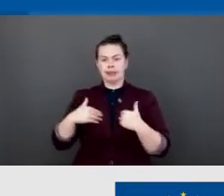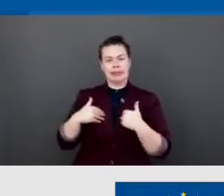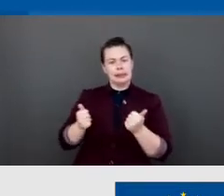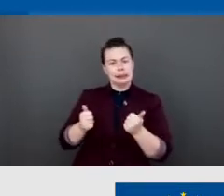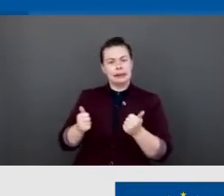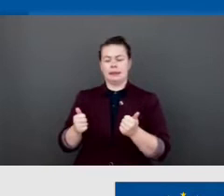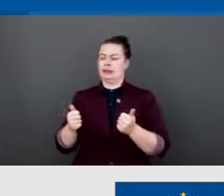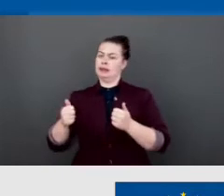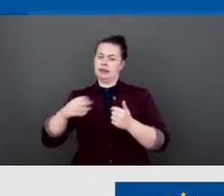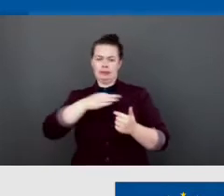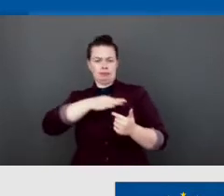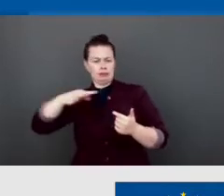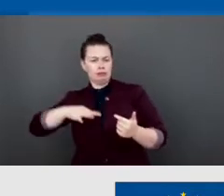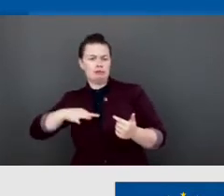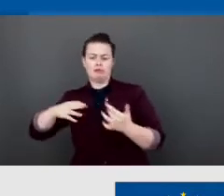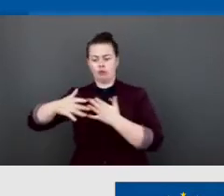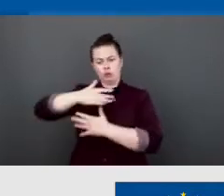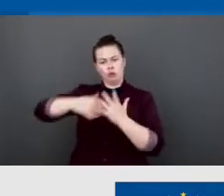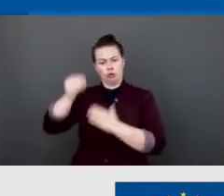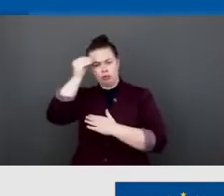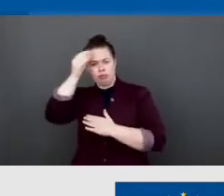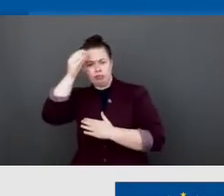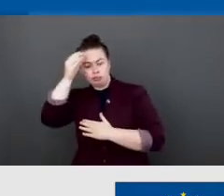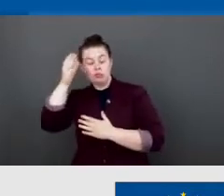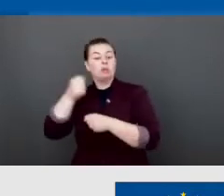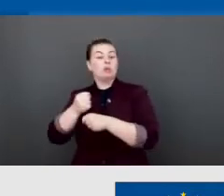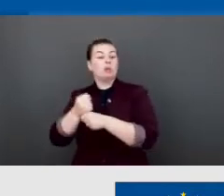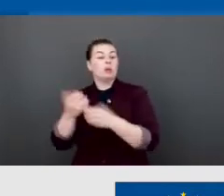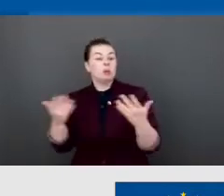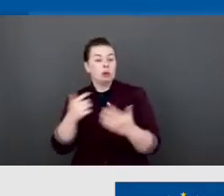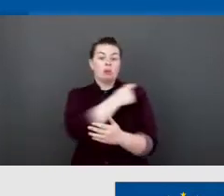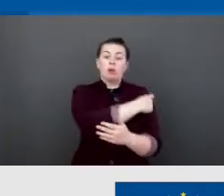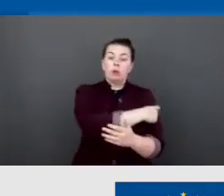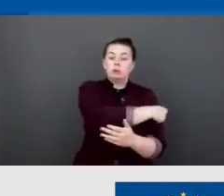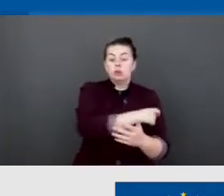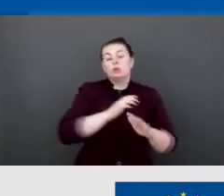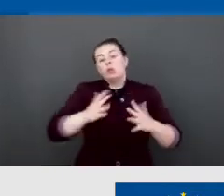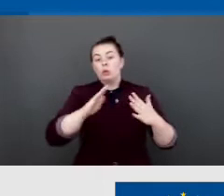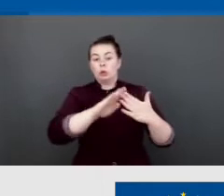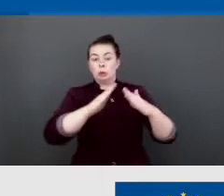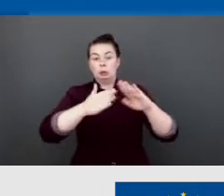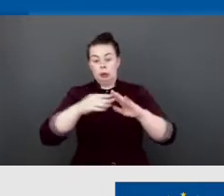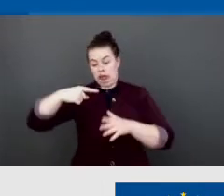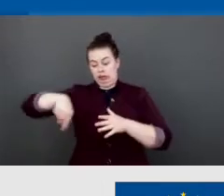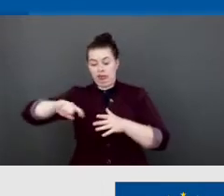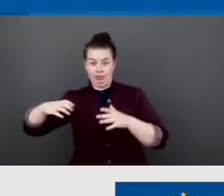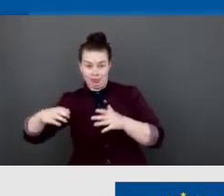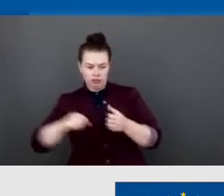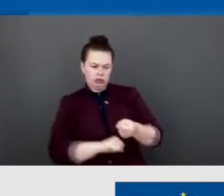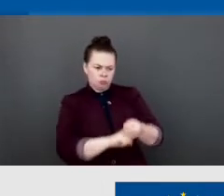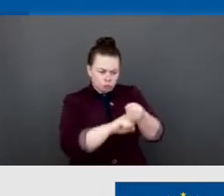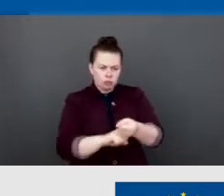a multidisciplinary team composed by health and social professionals who work in hospital and in home or